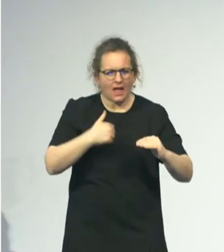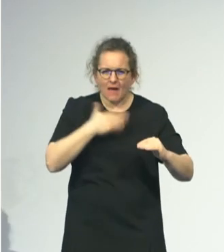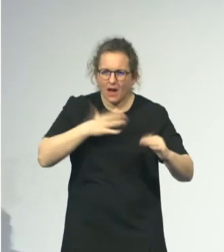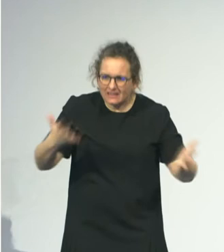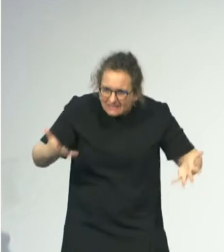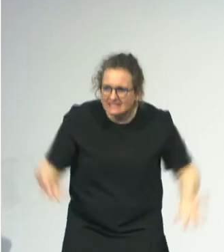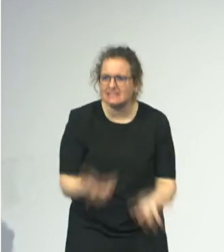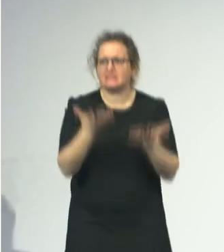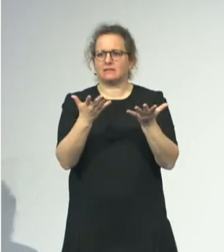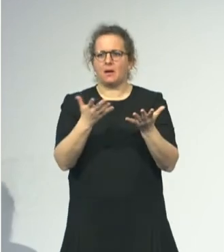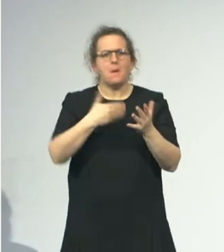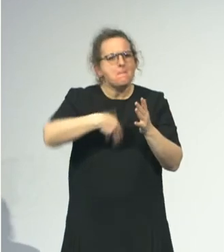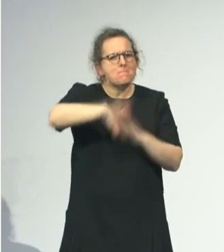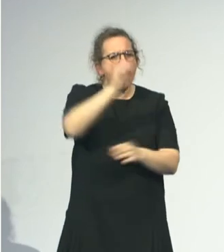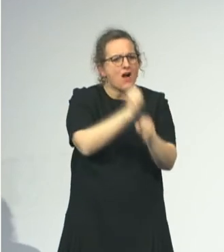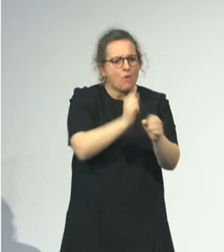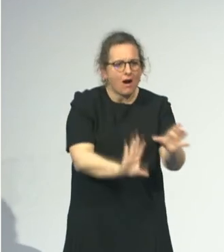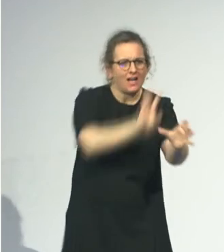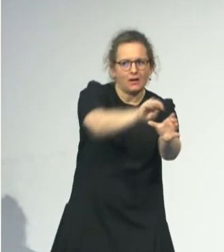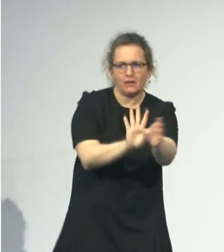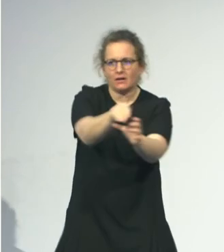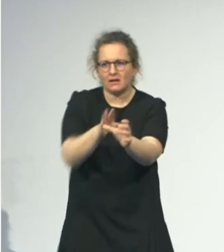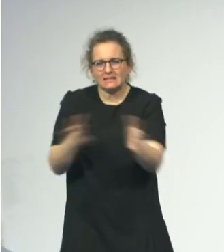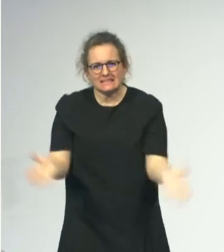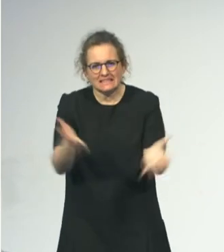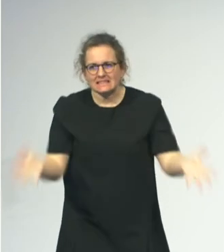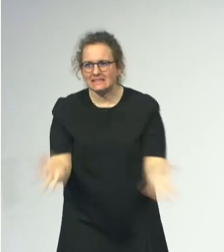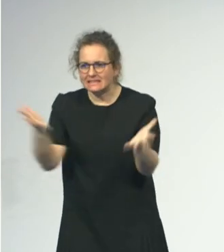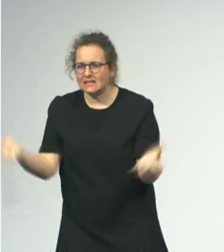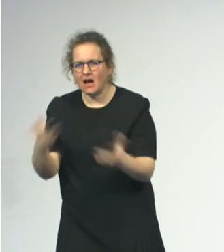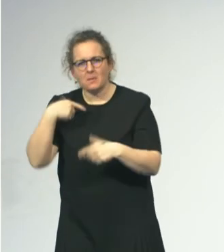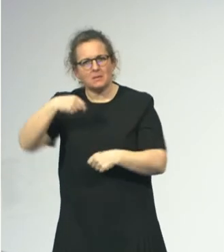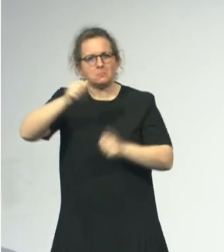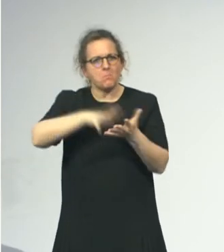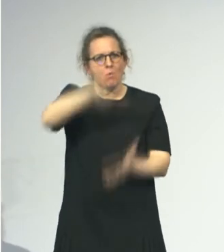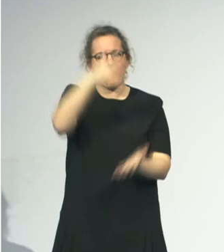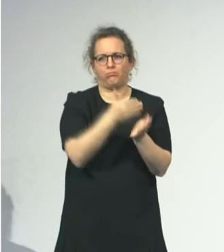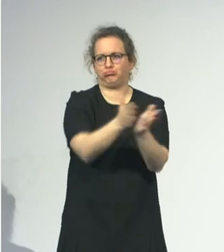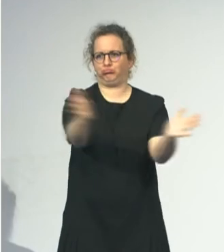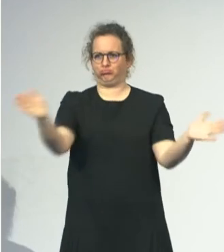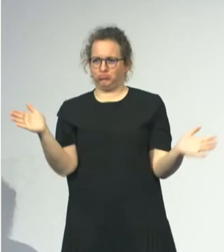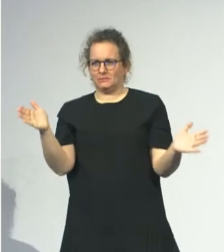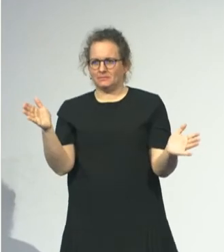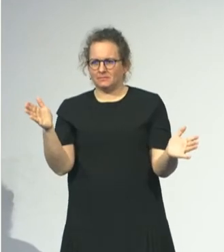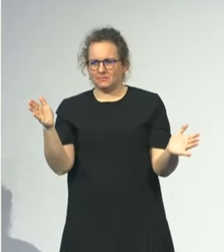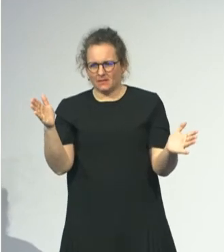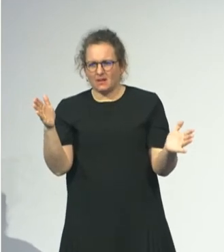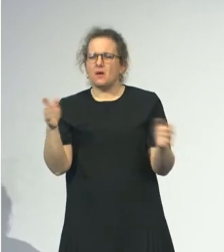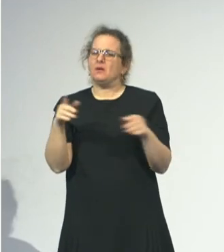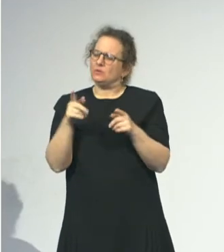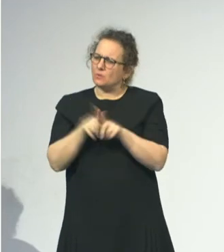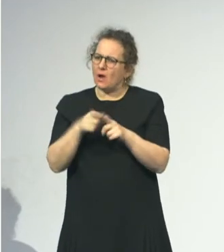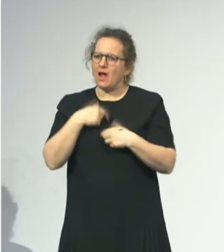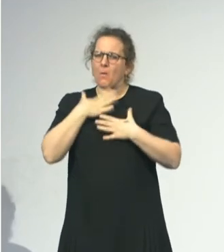employment. It is an advice that it, we think that is very good for everyone